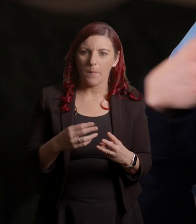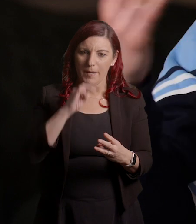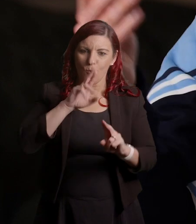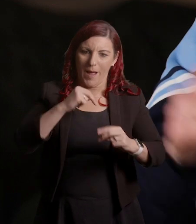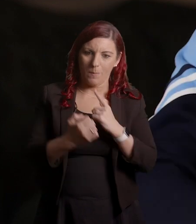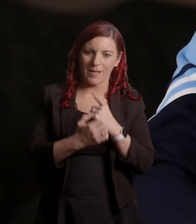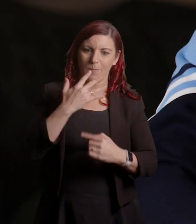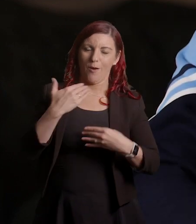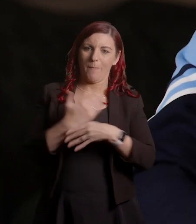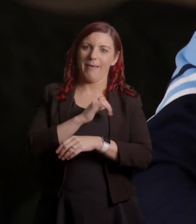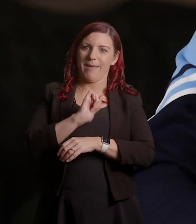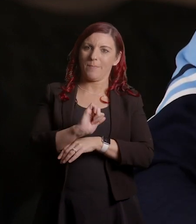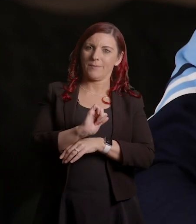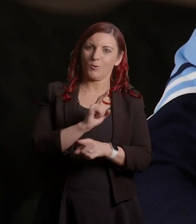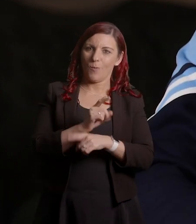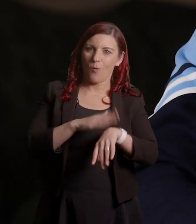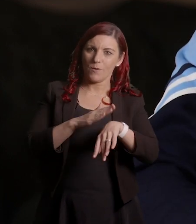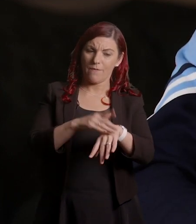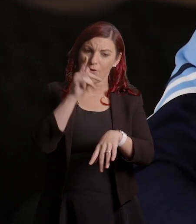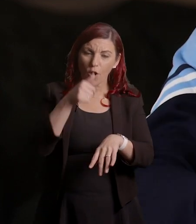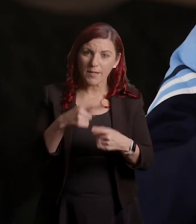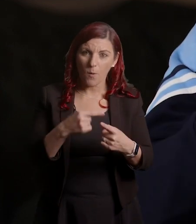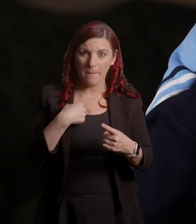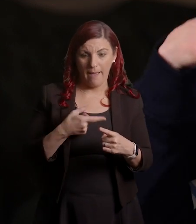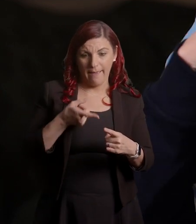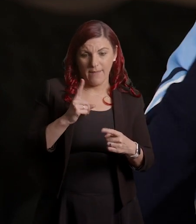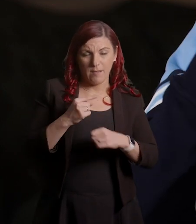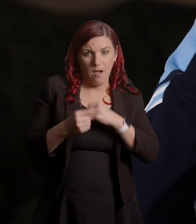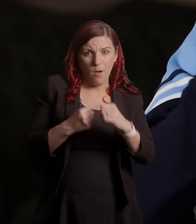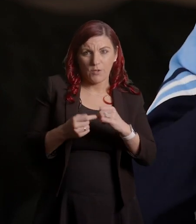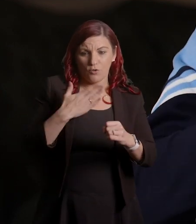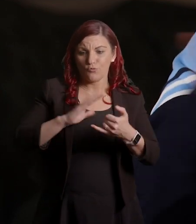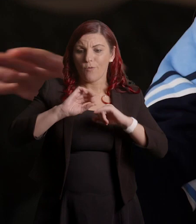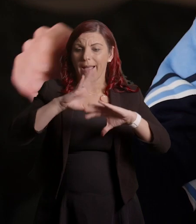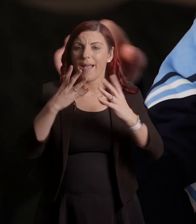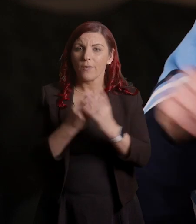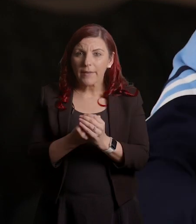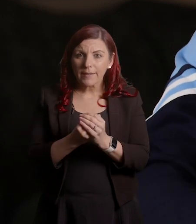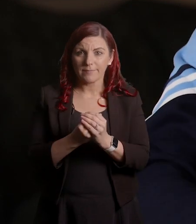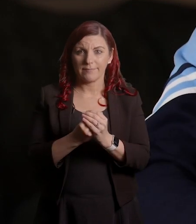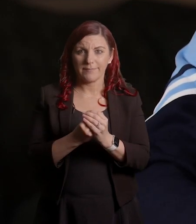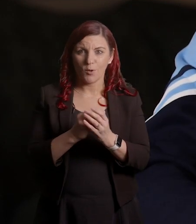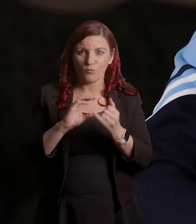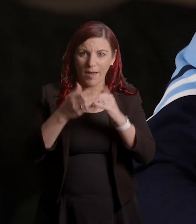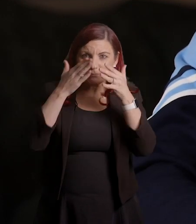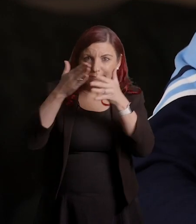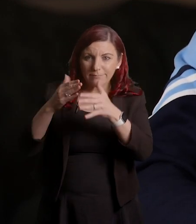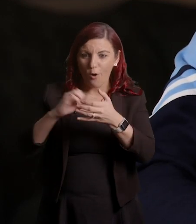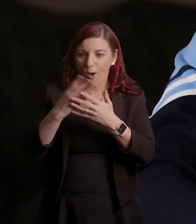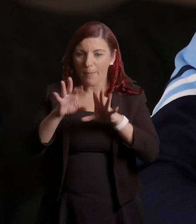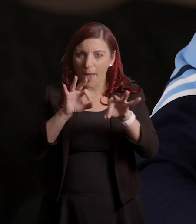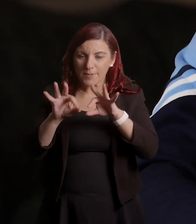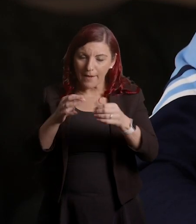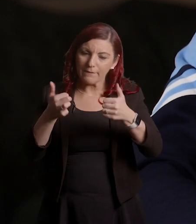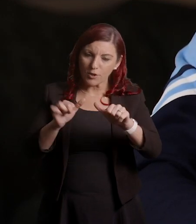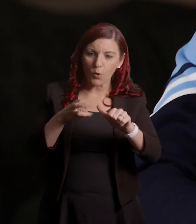that you can be inspired by. And I think the girls are very, very lucky. So my advice is always just try everything, get a taste for everything, and you'll